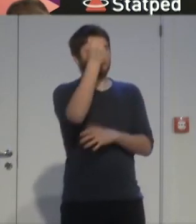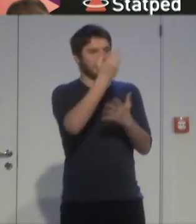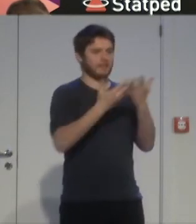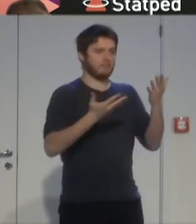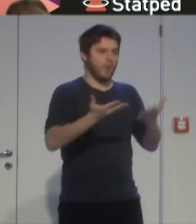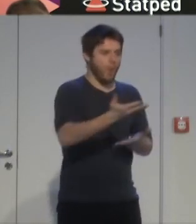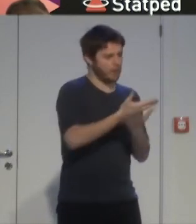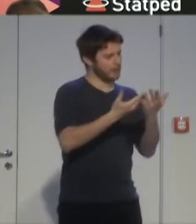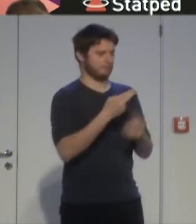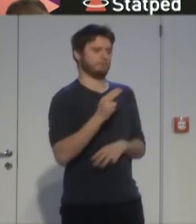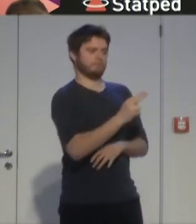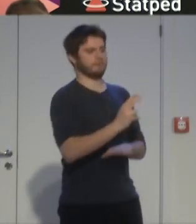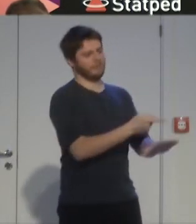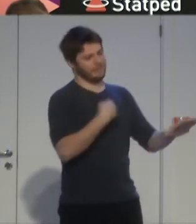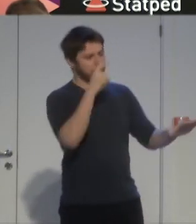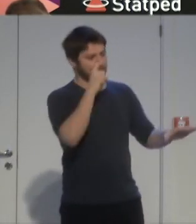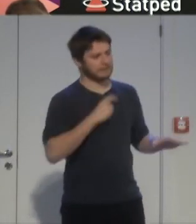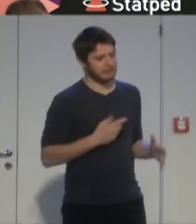languaging.